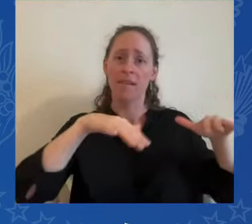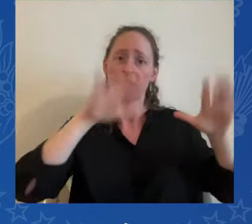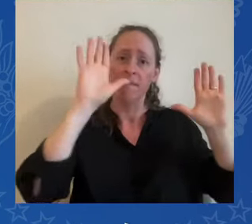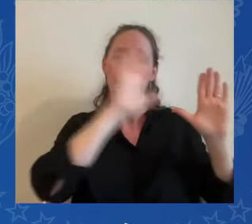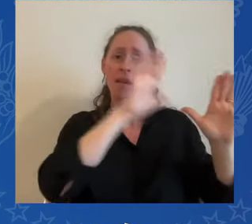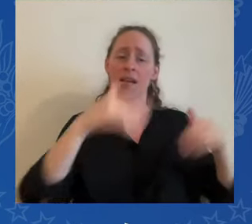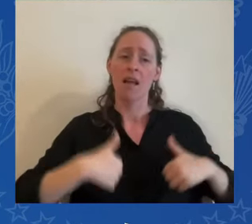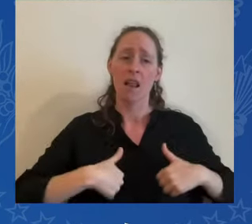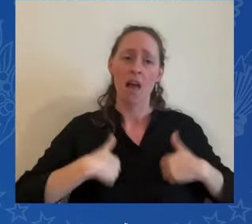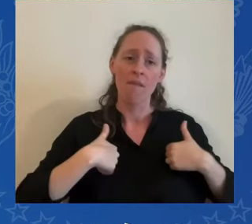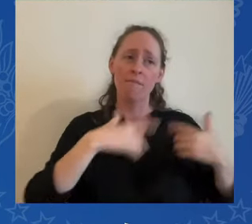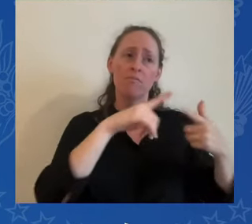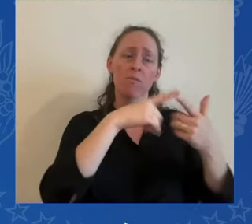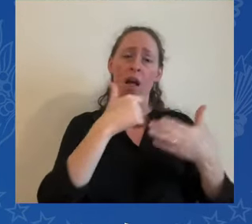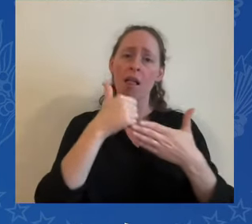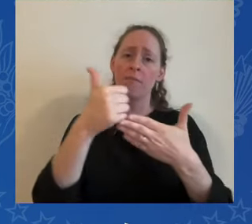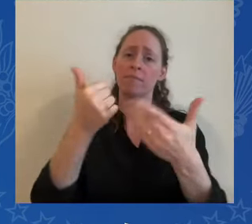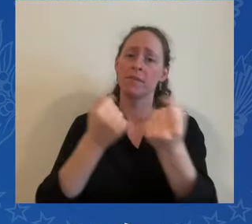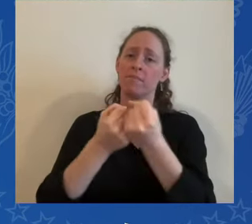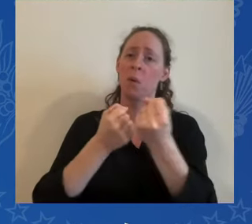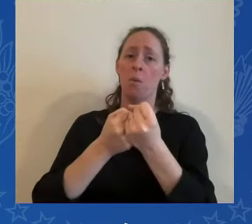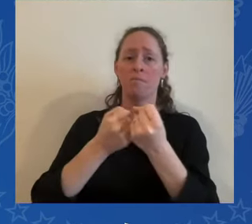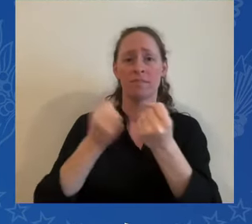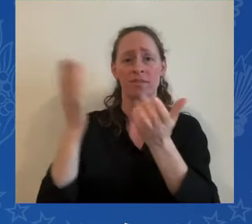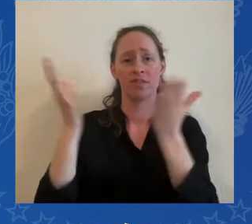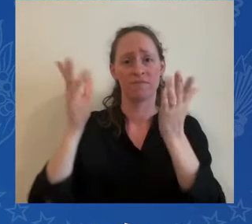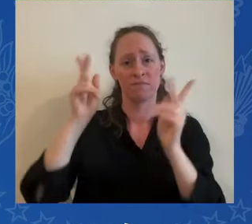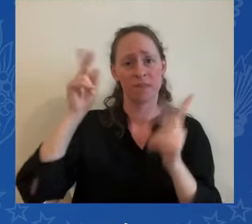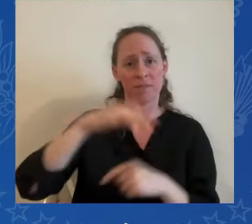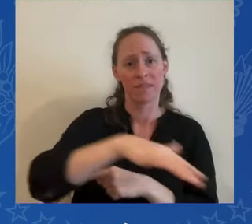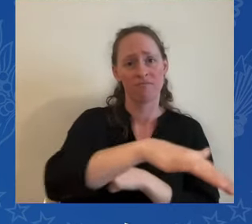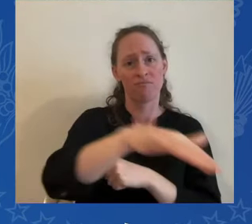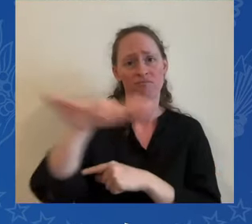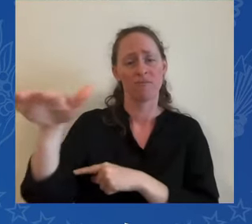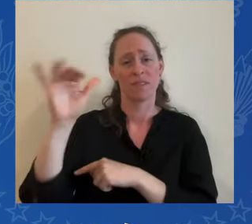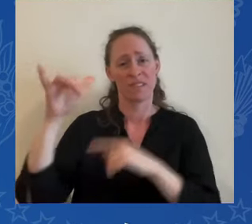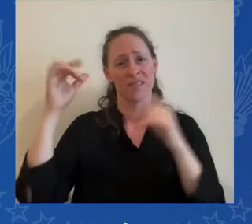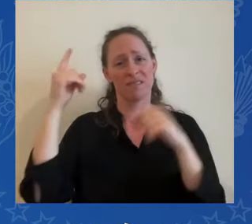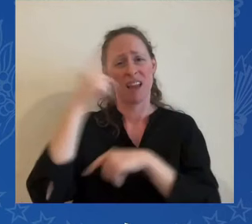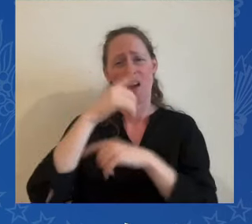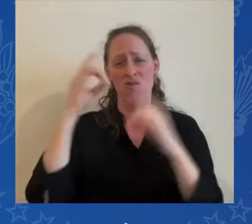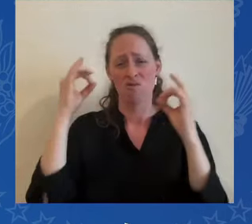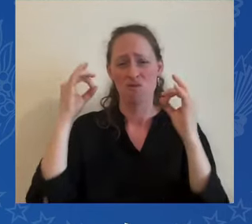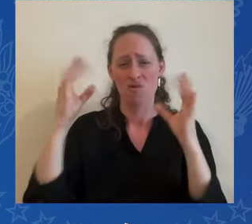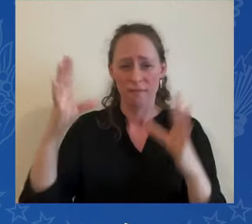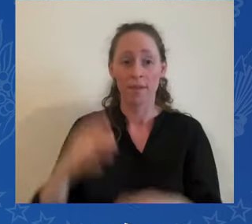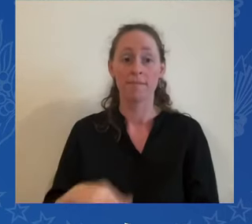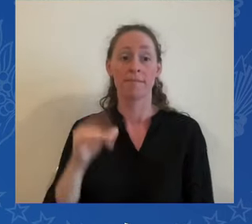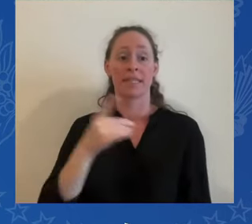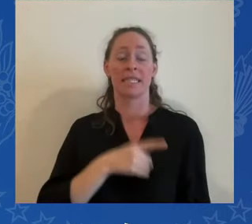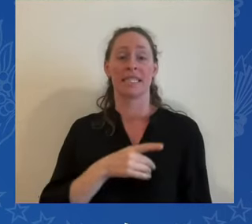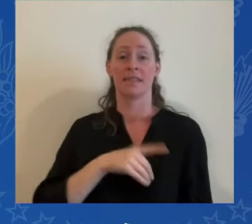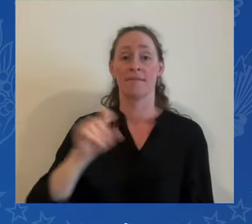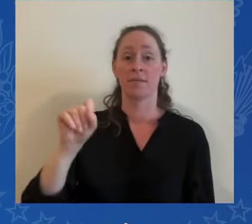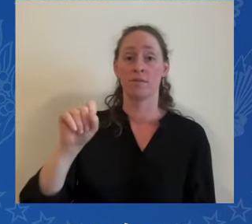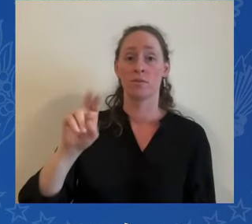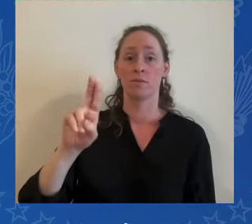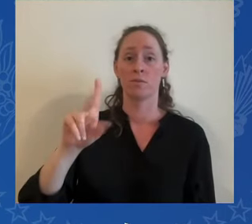started flying, Detective Sulan had only been in with the precinct, 32nd precinct, for